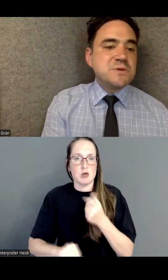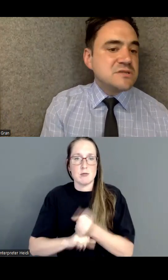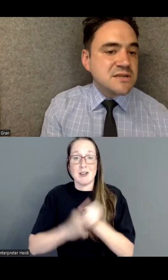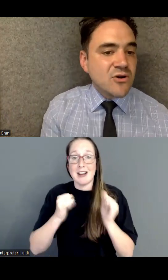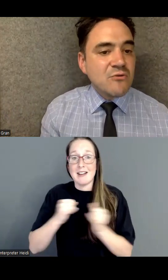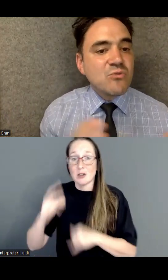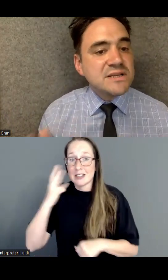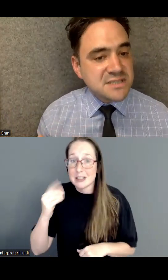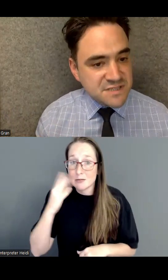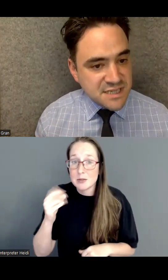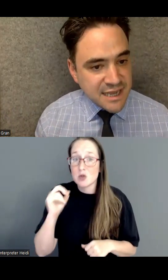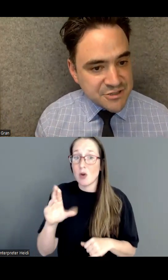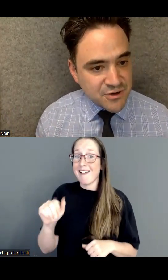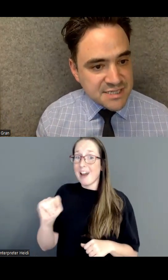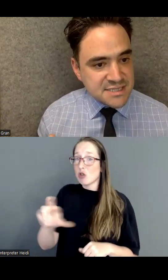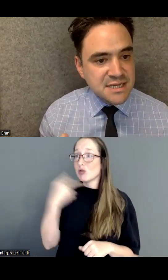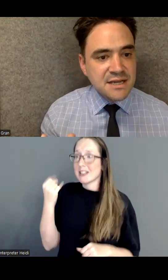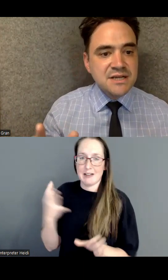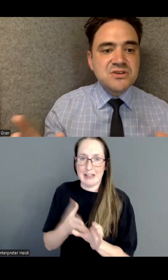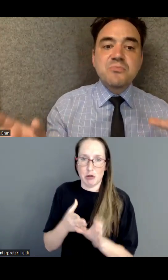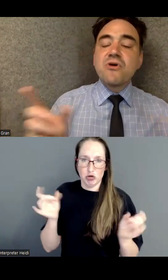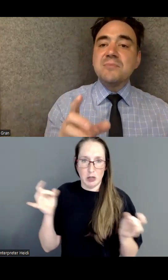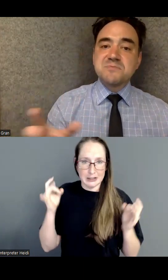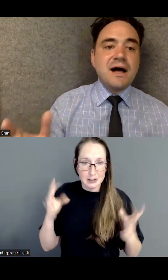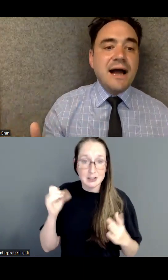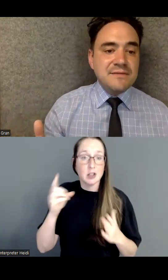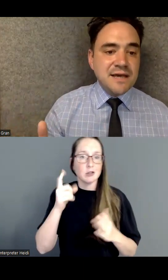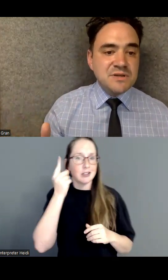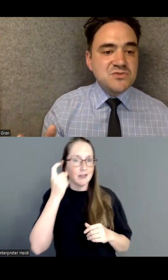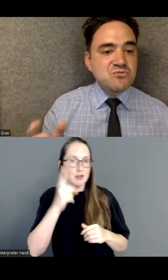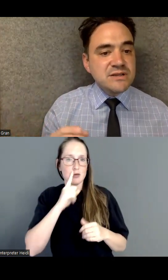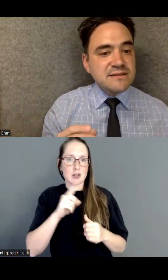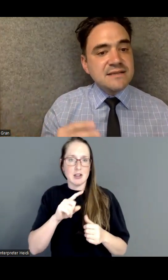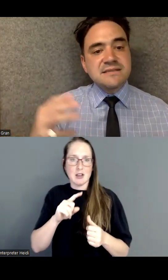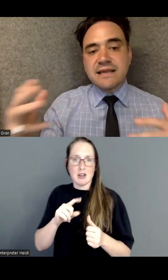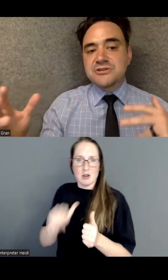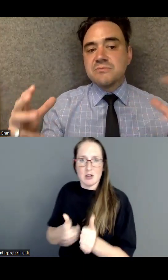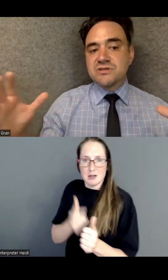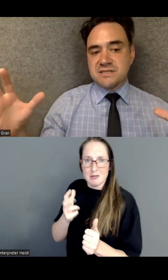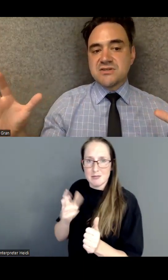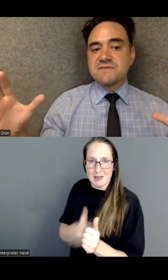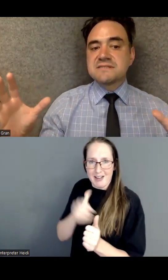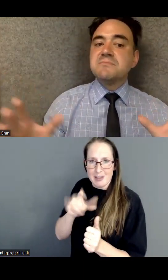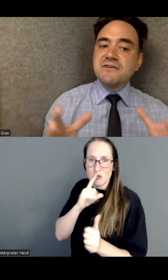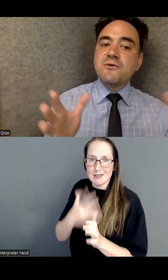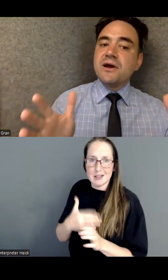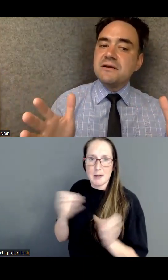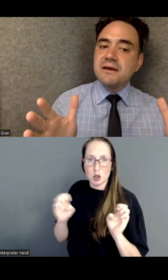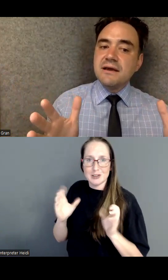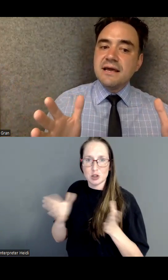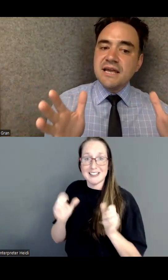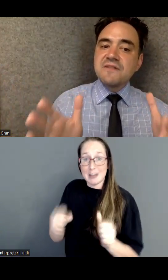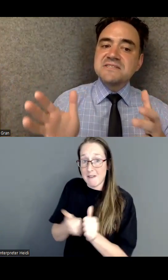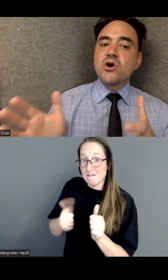individuals experiencing or at risk of a psychiatric crisis. So the premise behind them is really that psychiatric emergency services can be